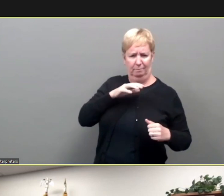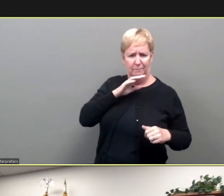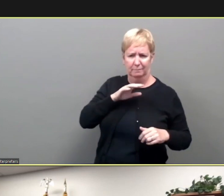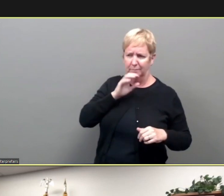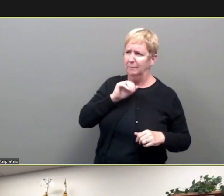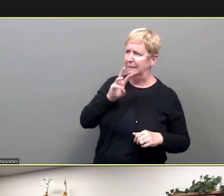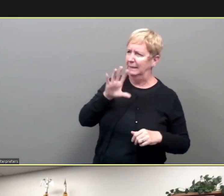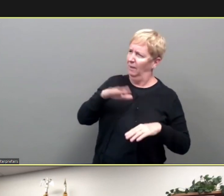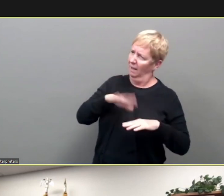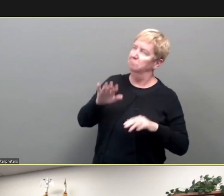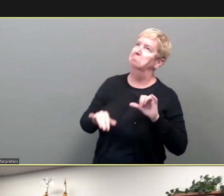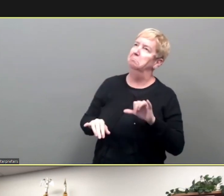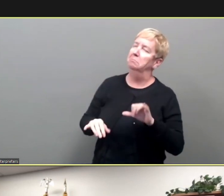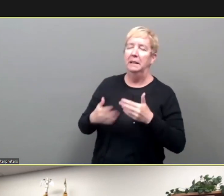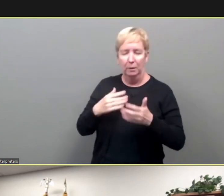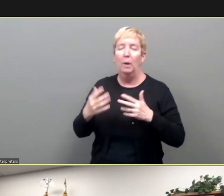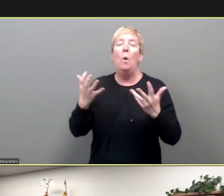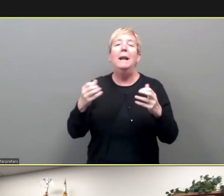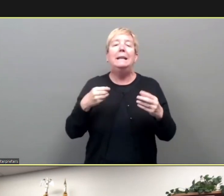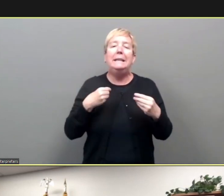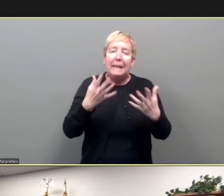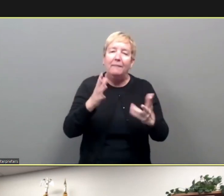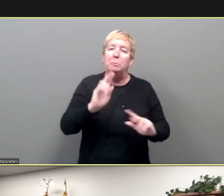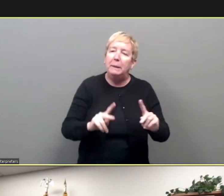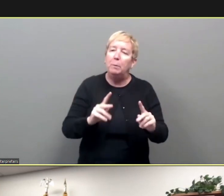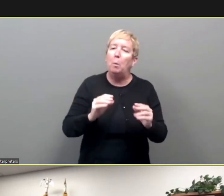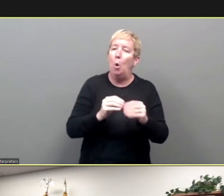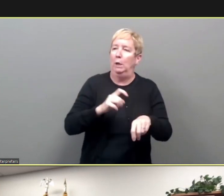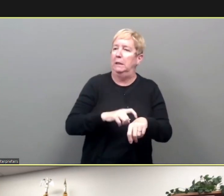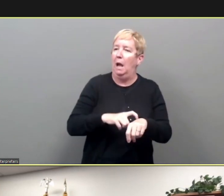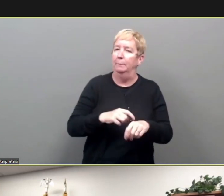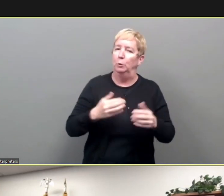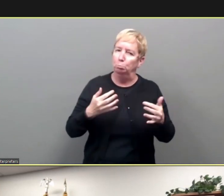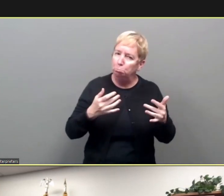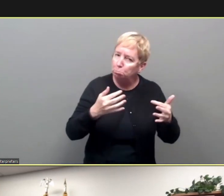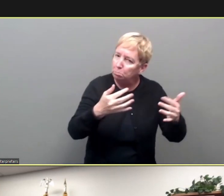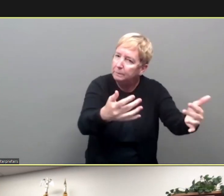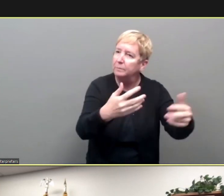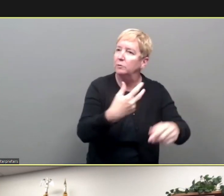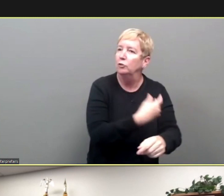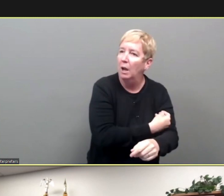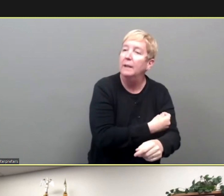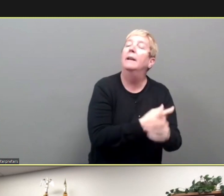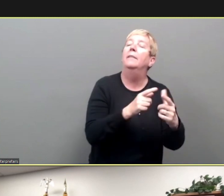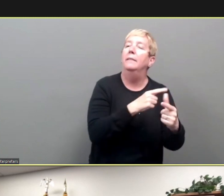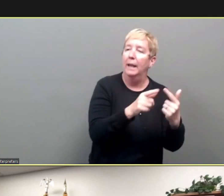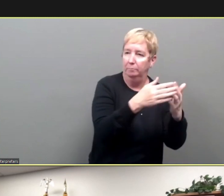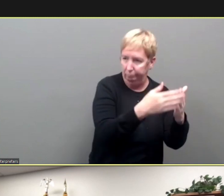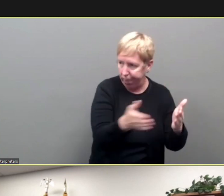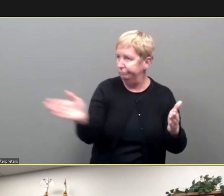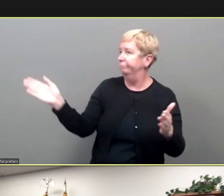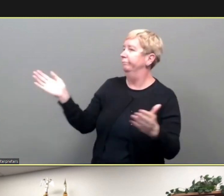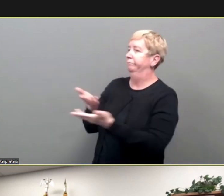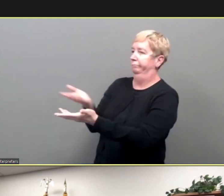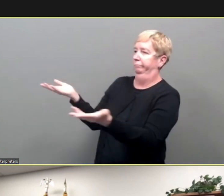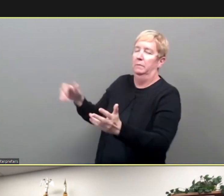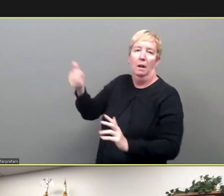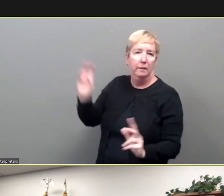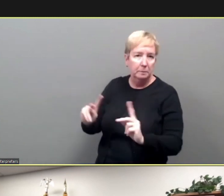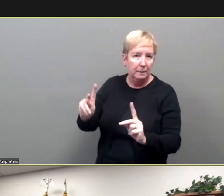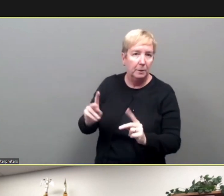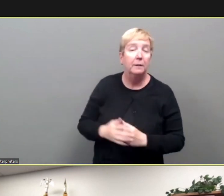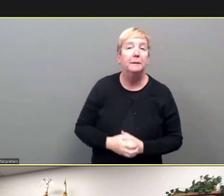we want to give them that little extra shot at things. The other thing that's really interesting is that we have almost